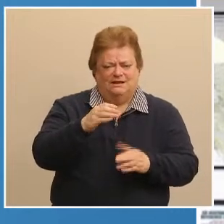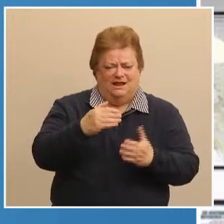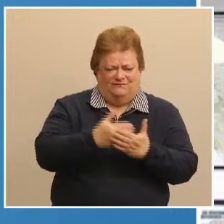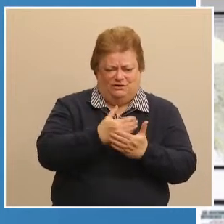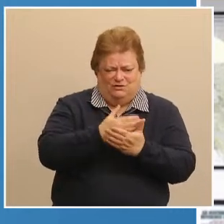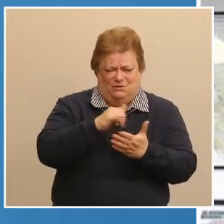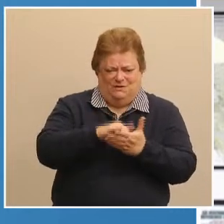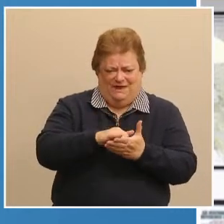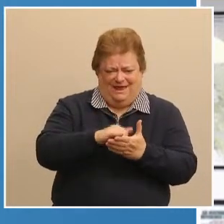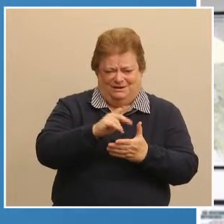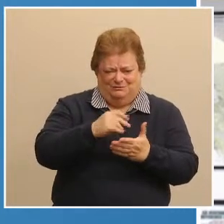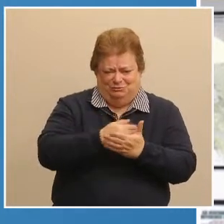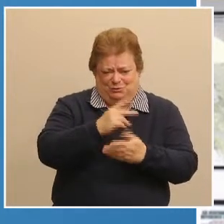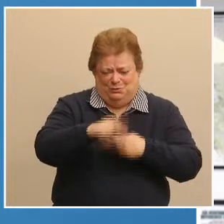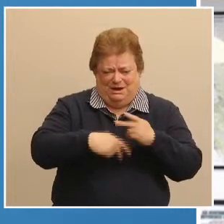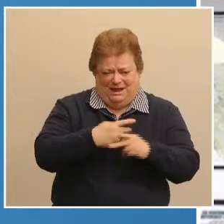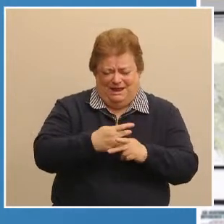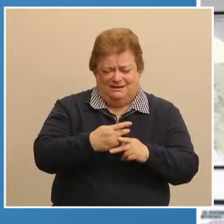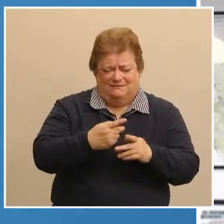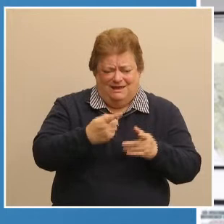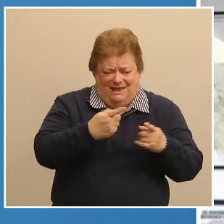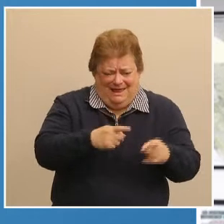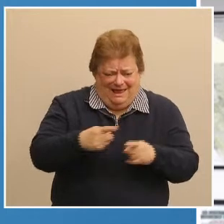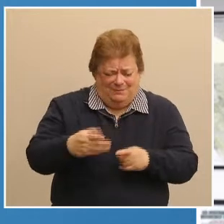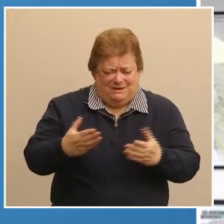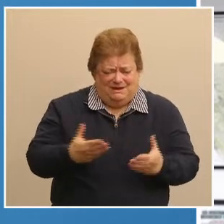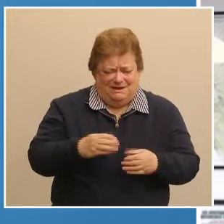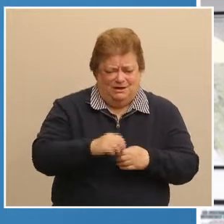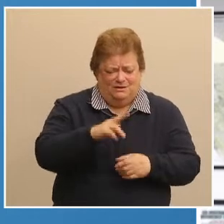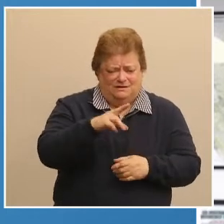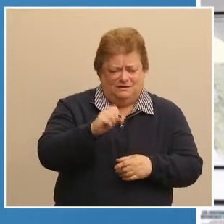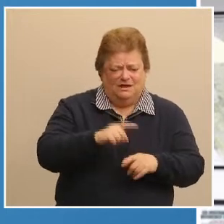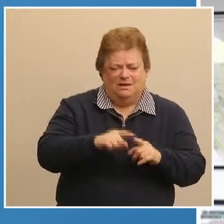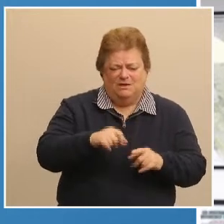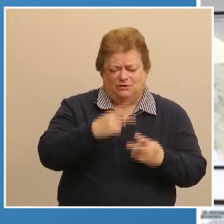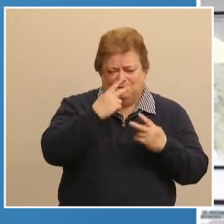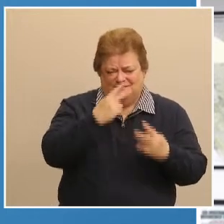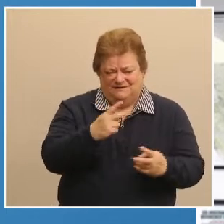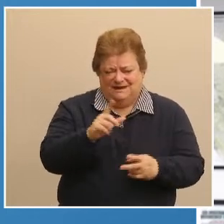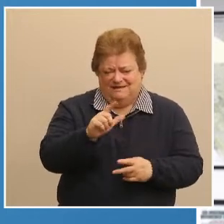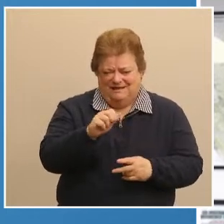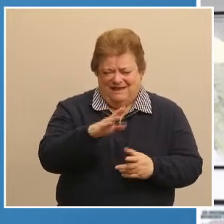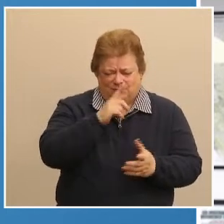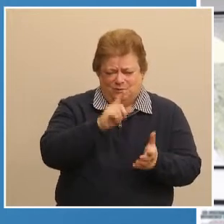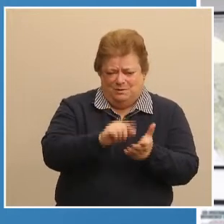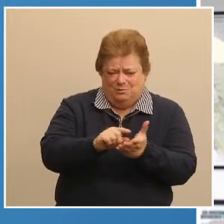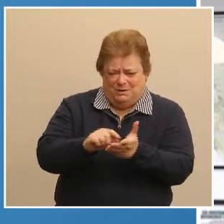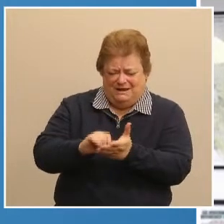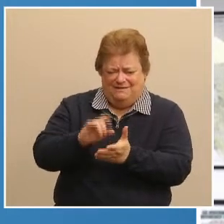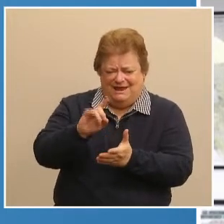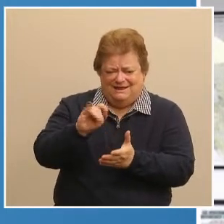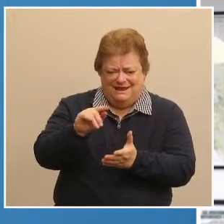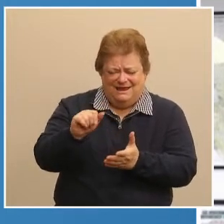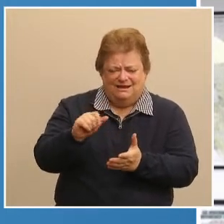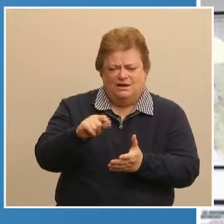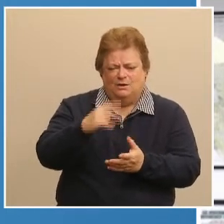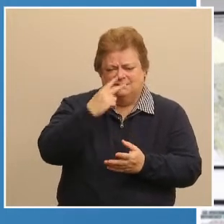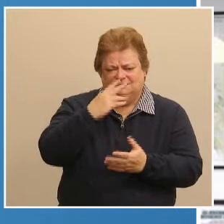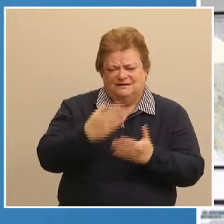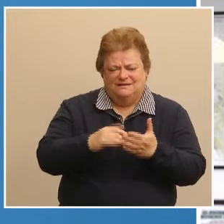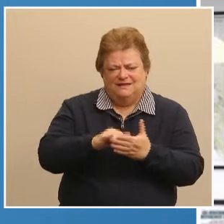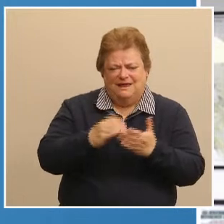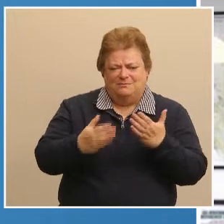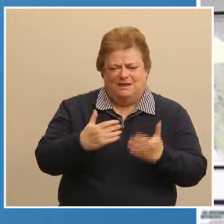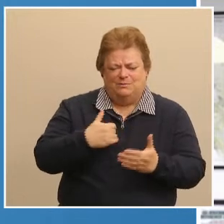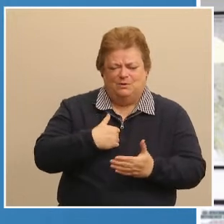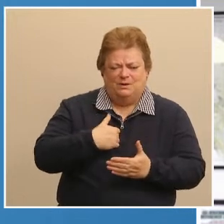been detected in the United States. But if you look at some of the laboratory screening data, that would suggest that we've had maybe